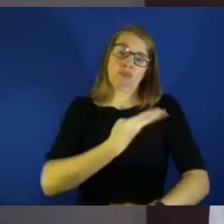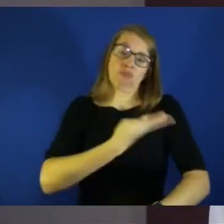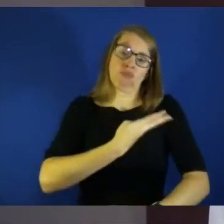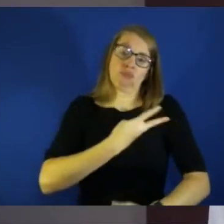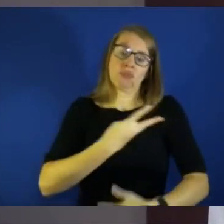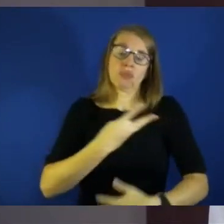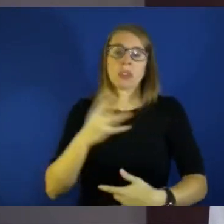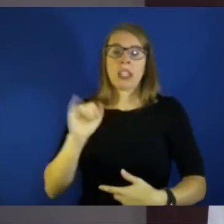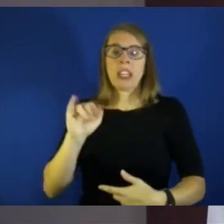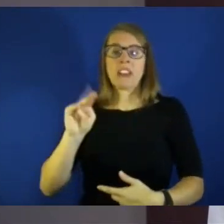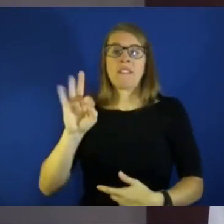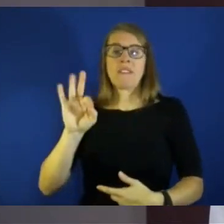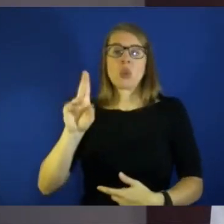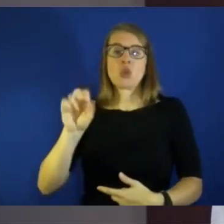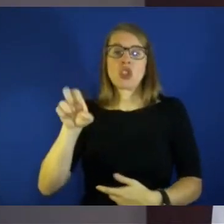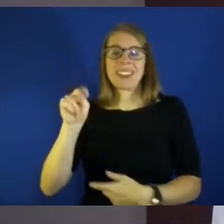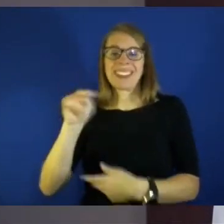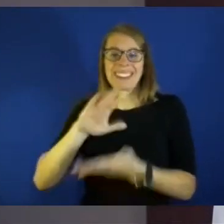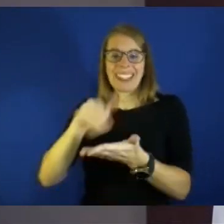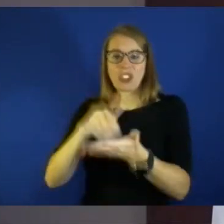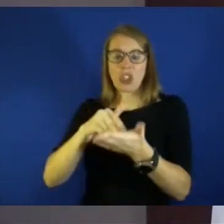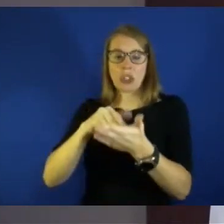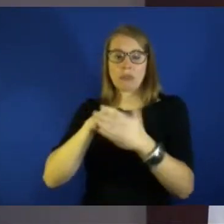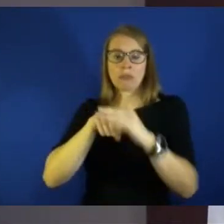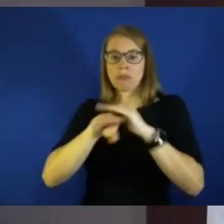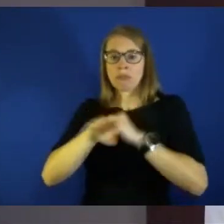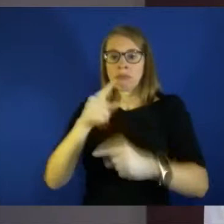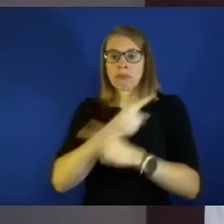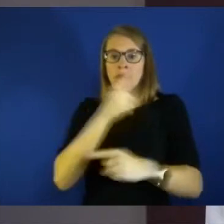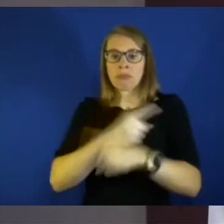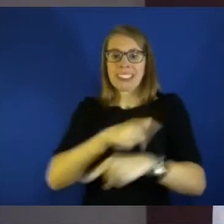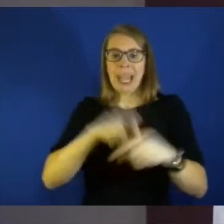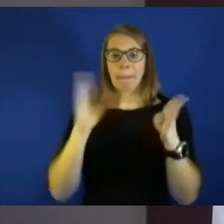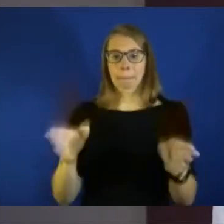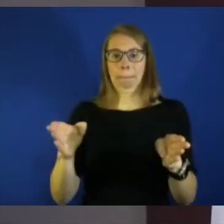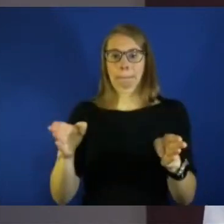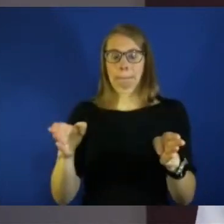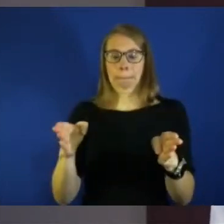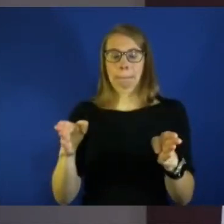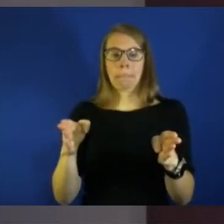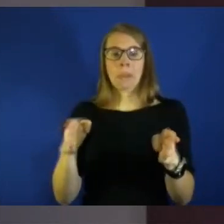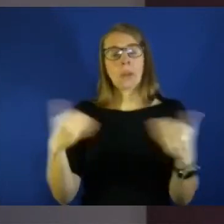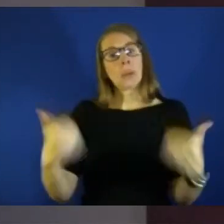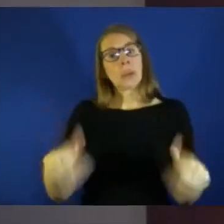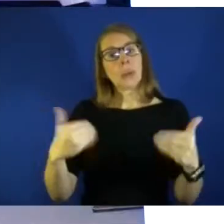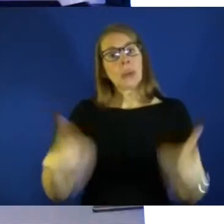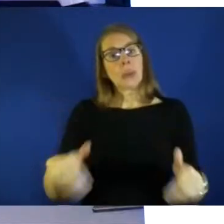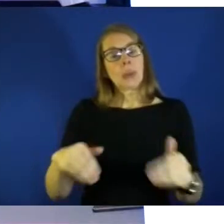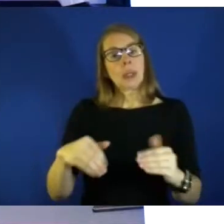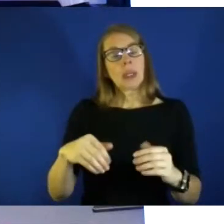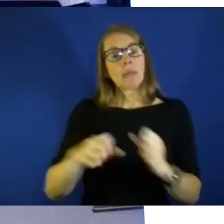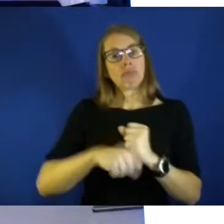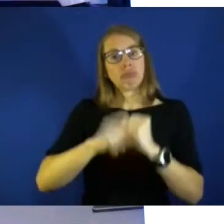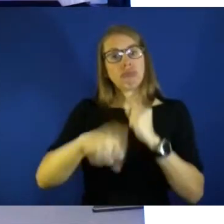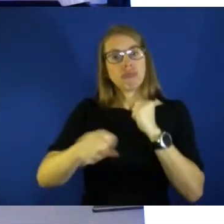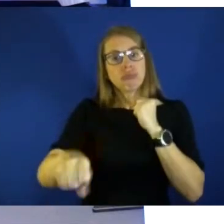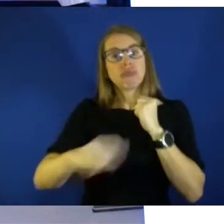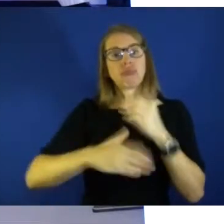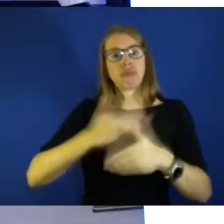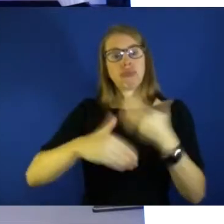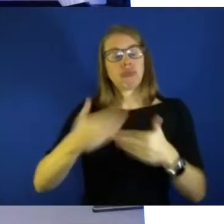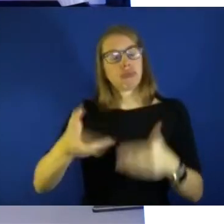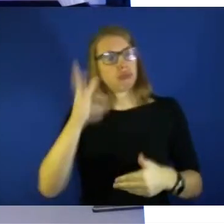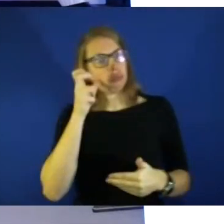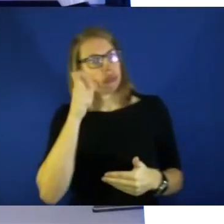that we can get them in the proper time frame. So it's a involved process. Well, as I'm sitting here listening to you list off all